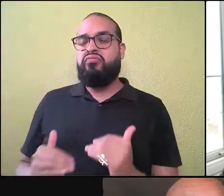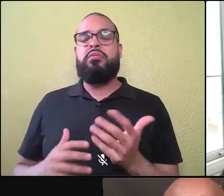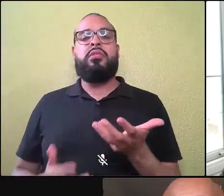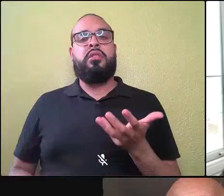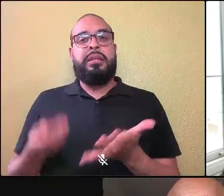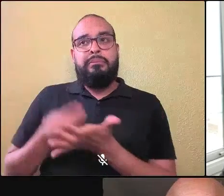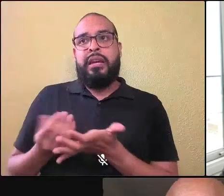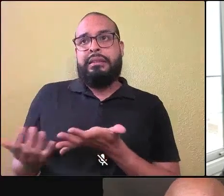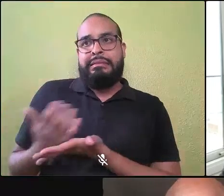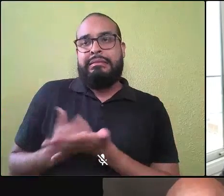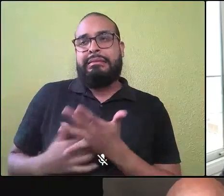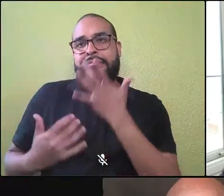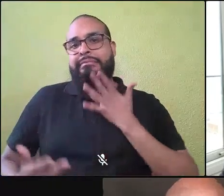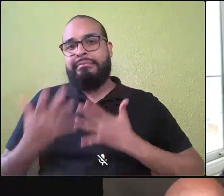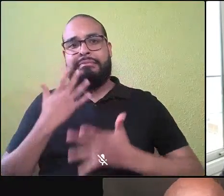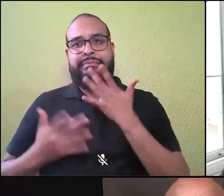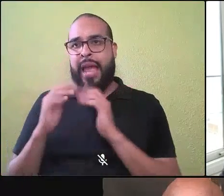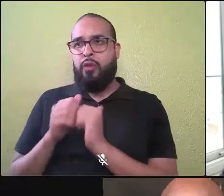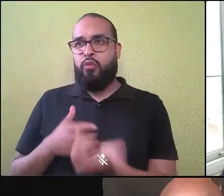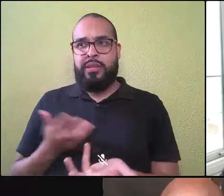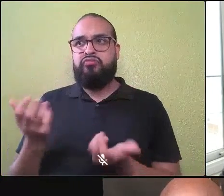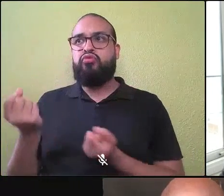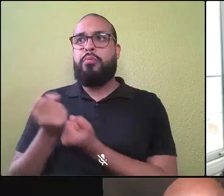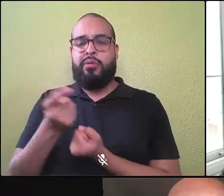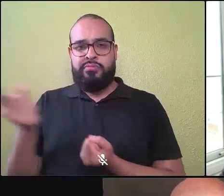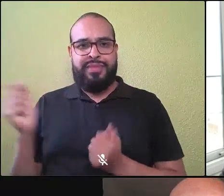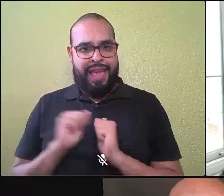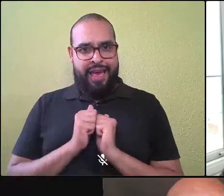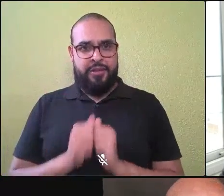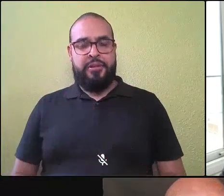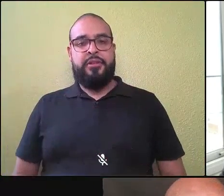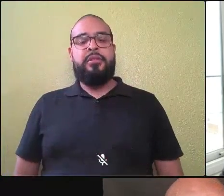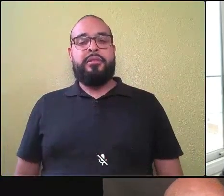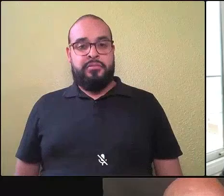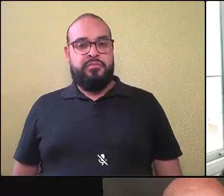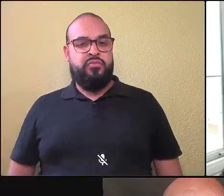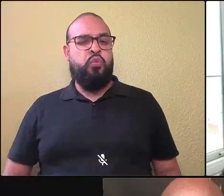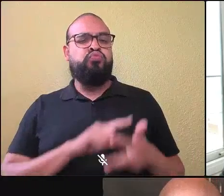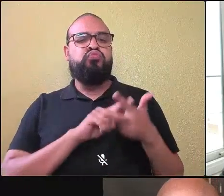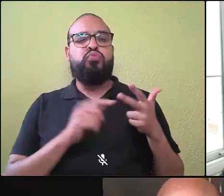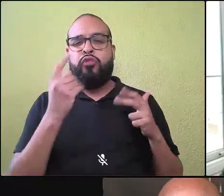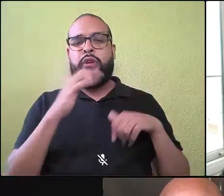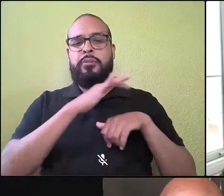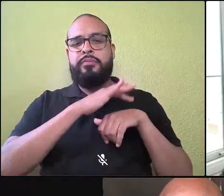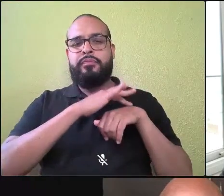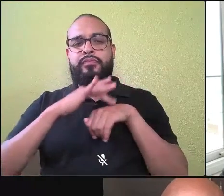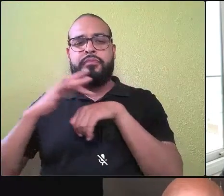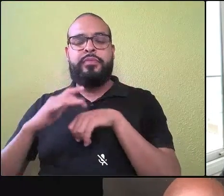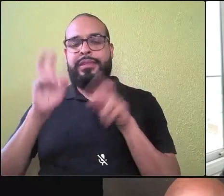lead. These are example of some of those topics, but we've covered even more and more, both in our weekly